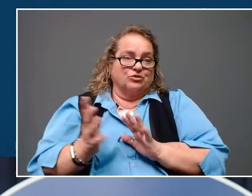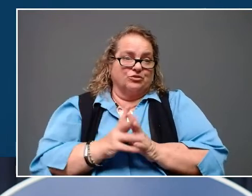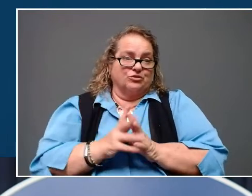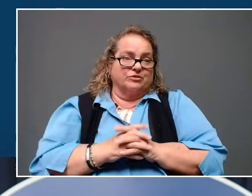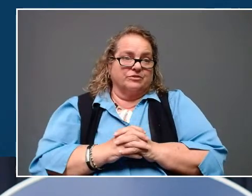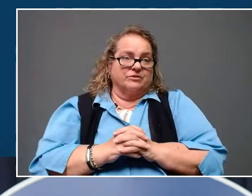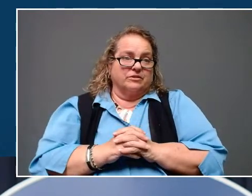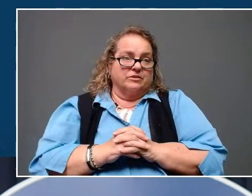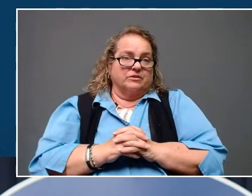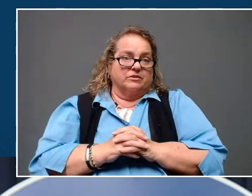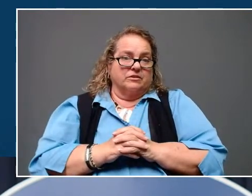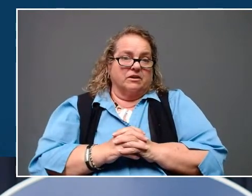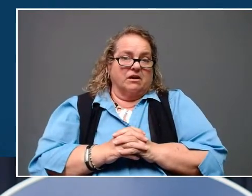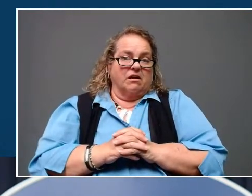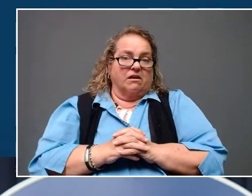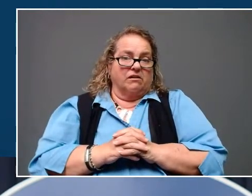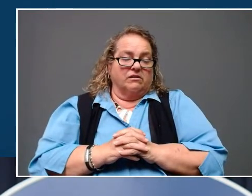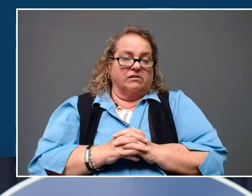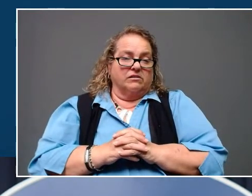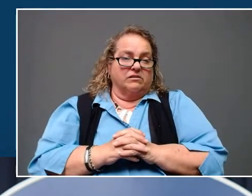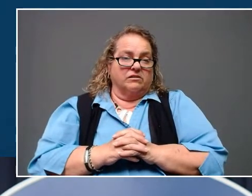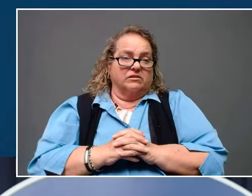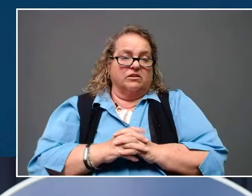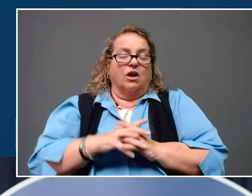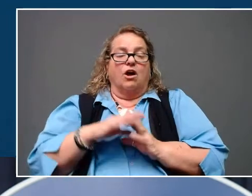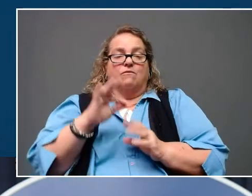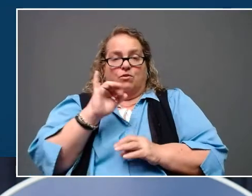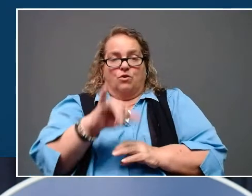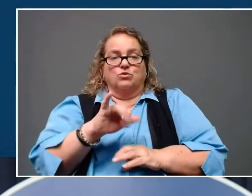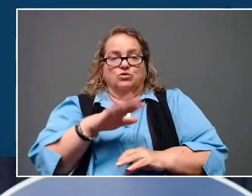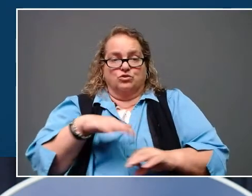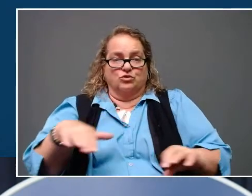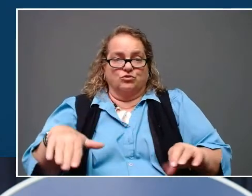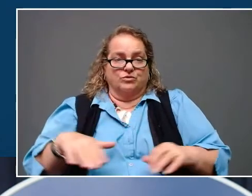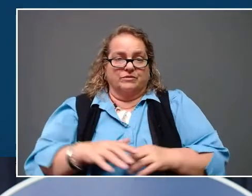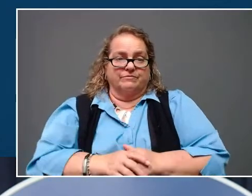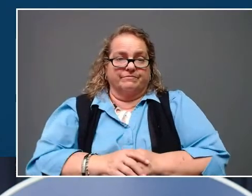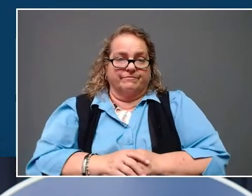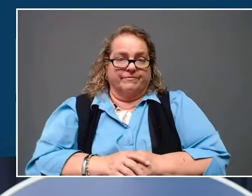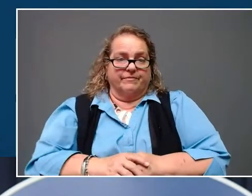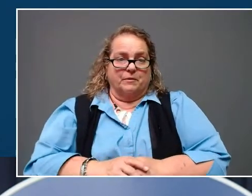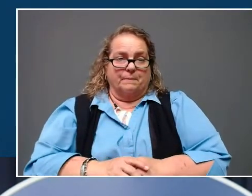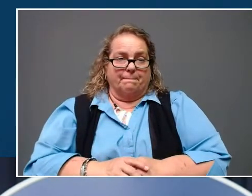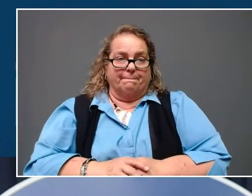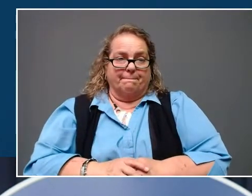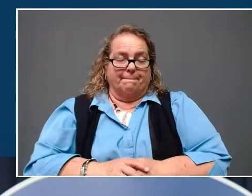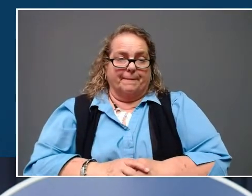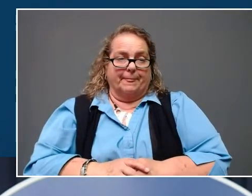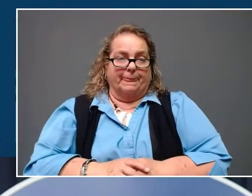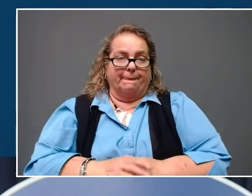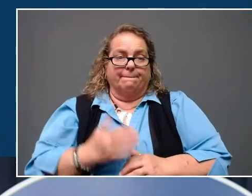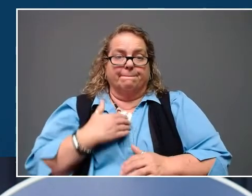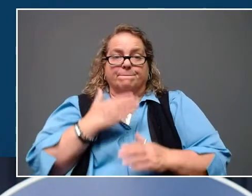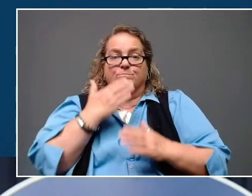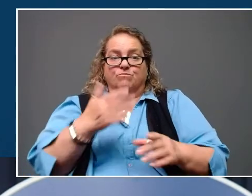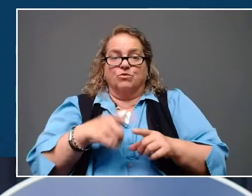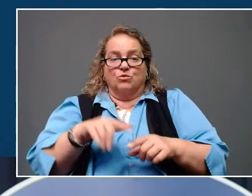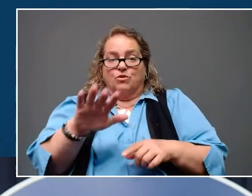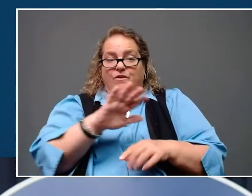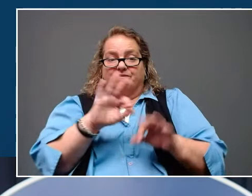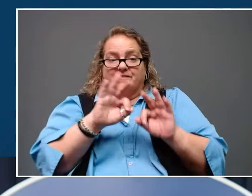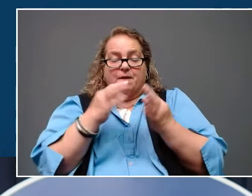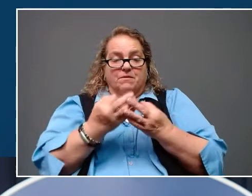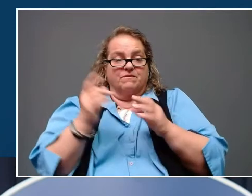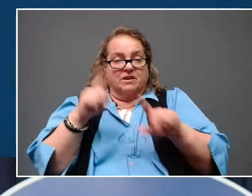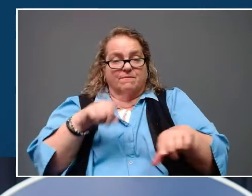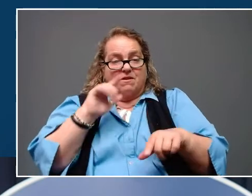Those are pictures of those children right there. I'm grateful to their families for coming to our state capitol